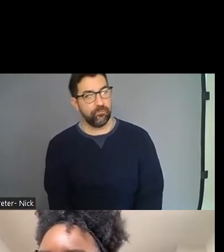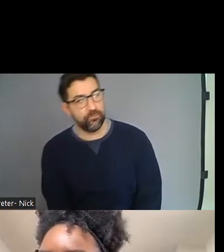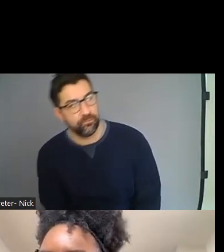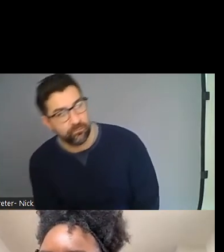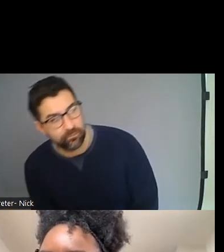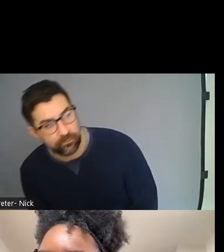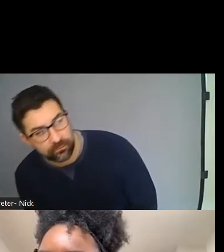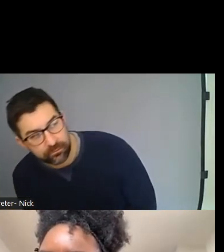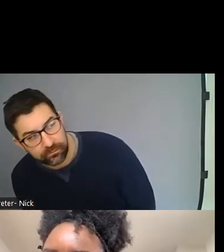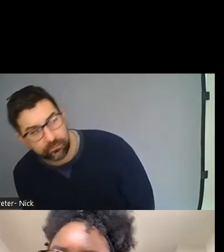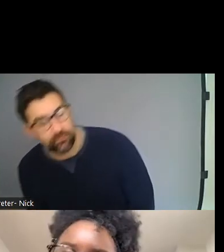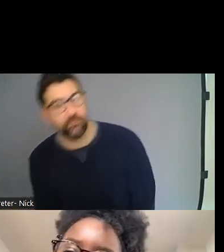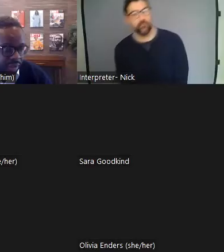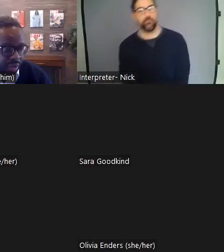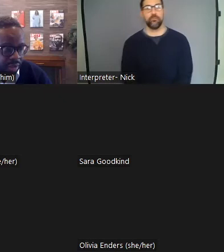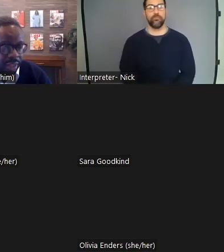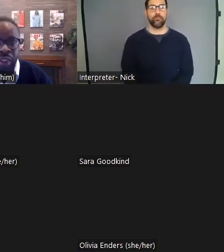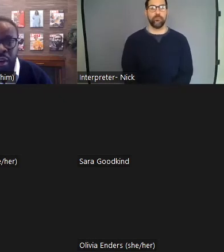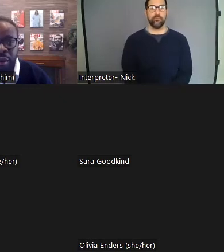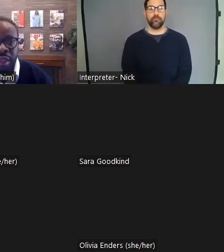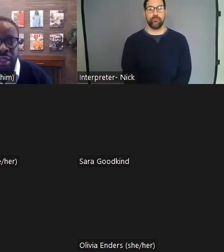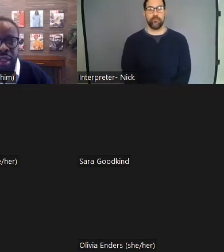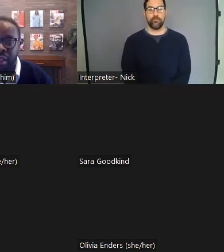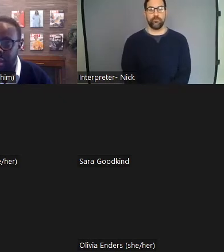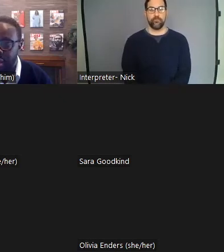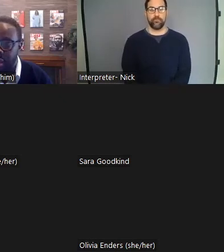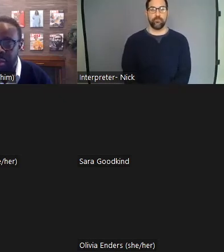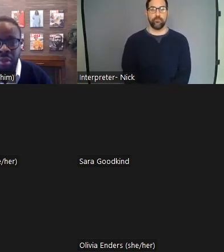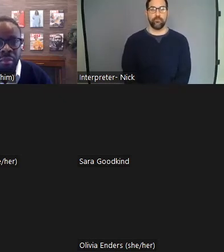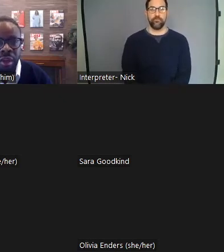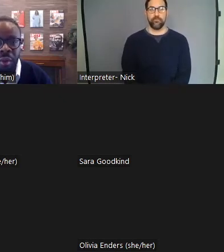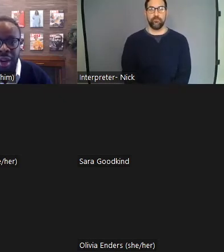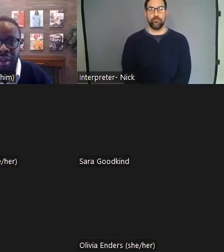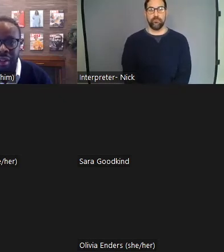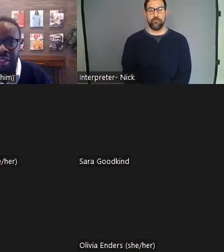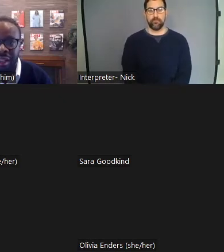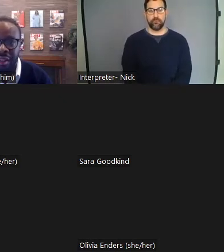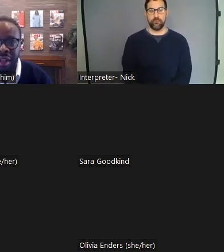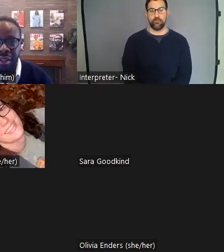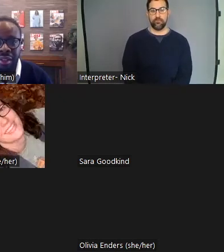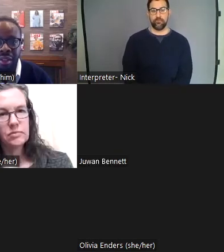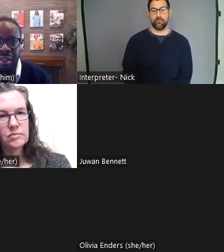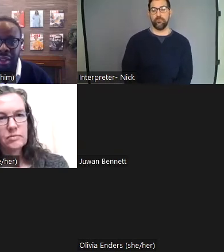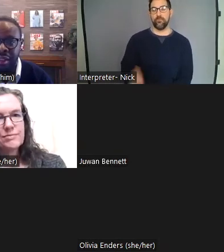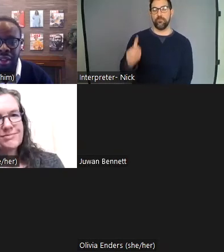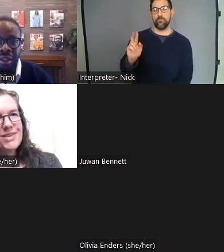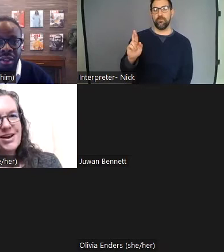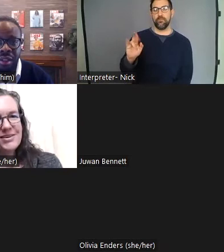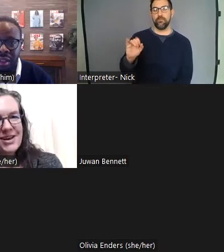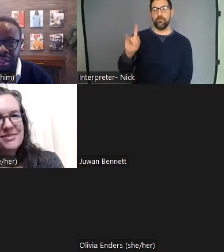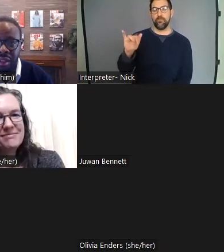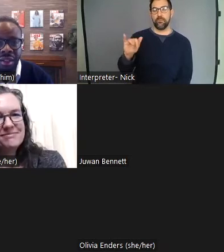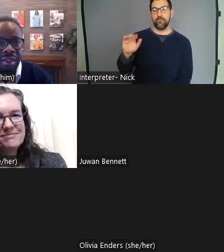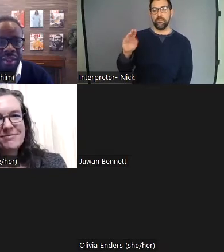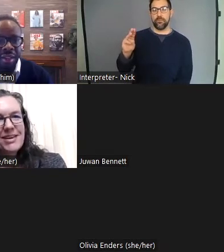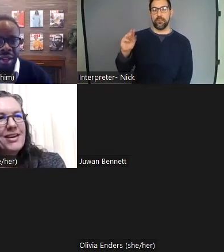So I think we have a question from Christy McGuire. Is that correct? Yeah.